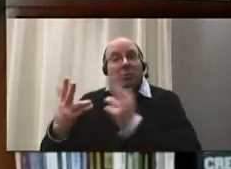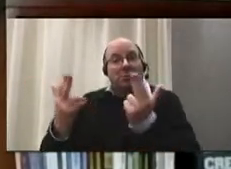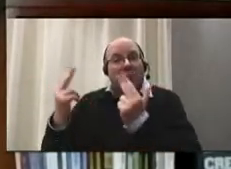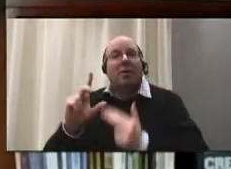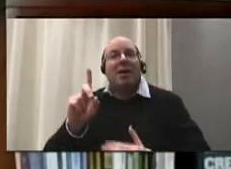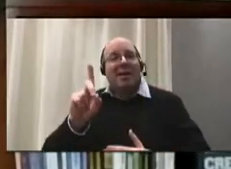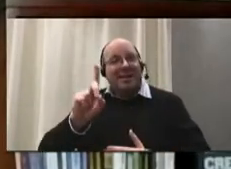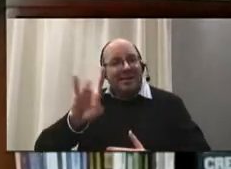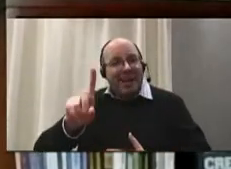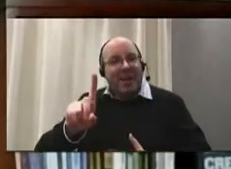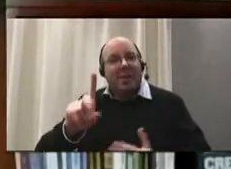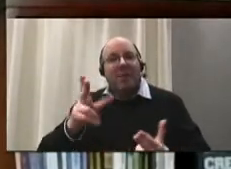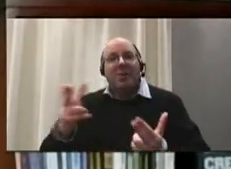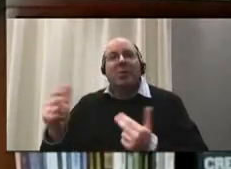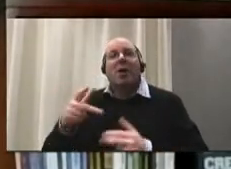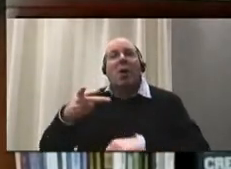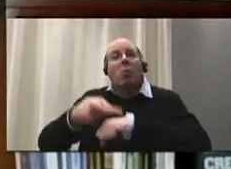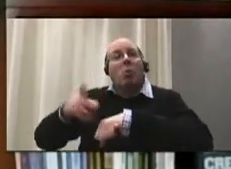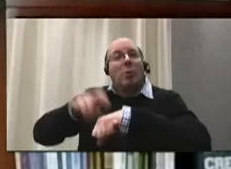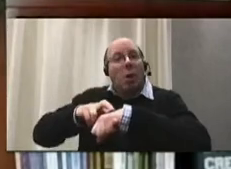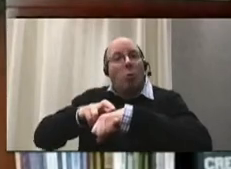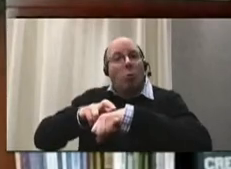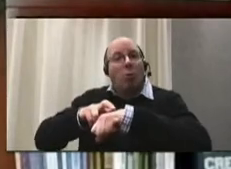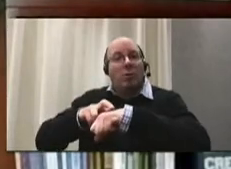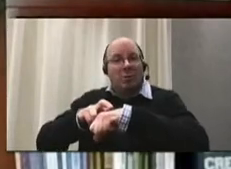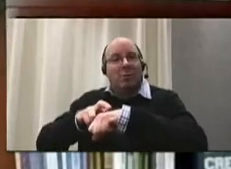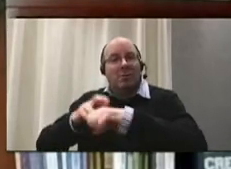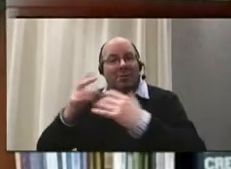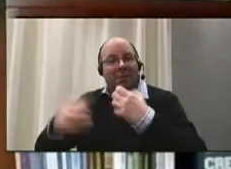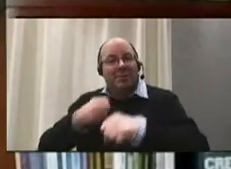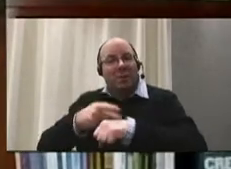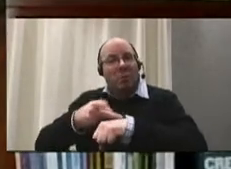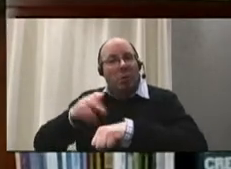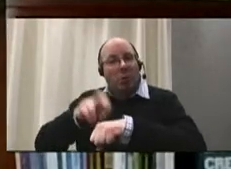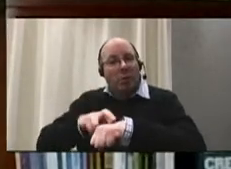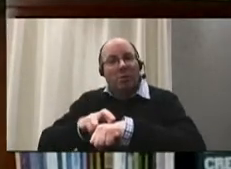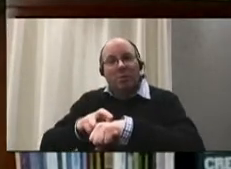Puerto Rico this year to continue to bring in